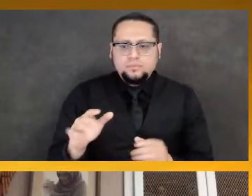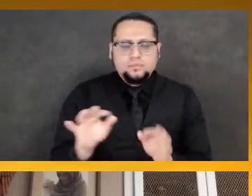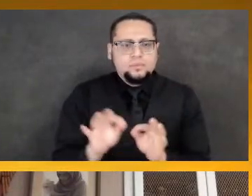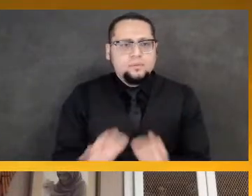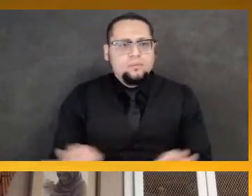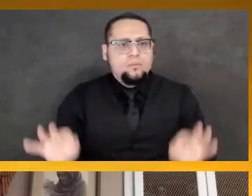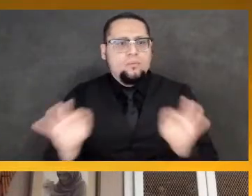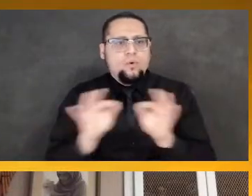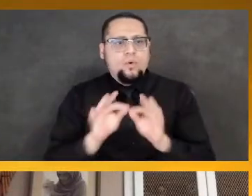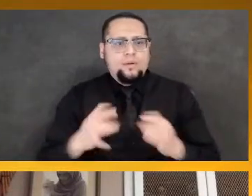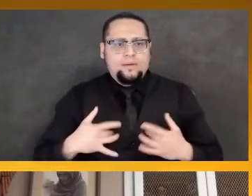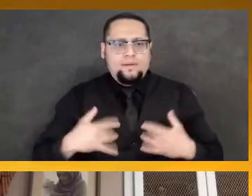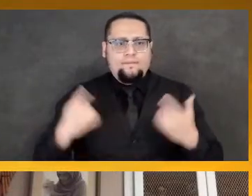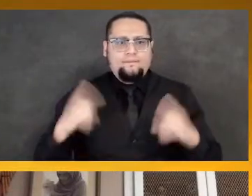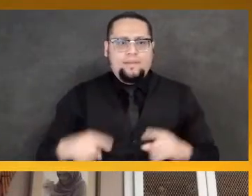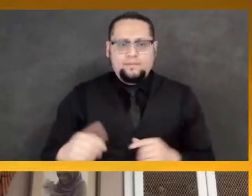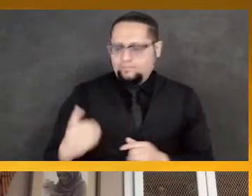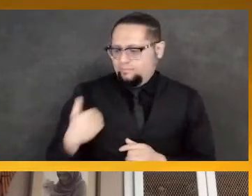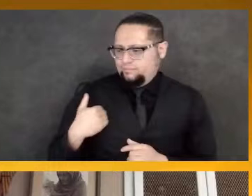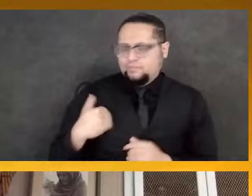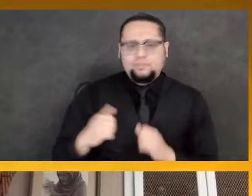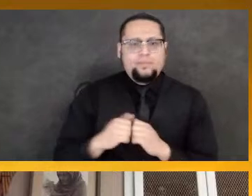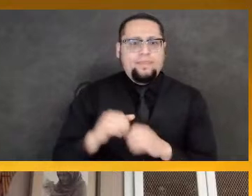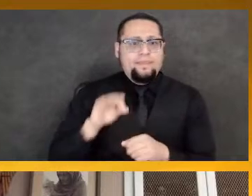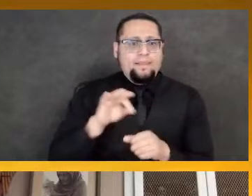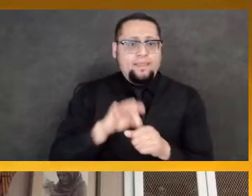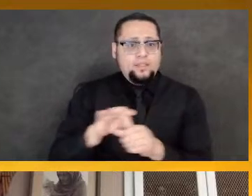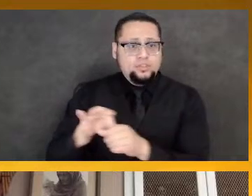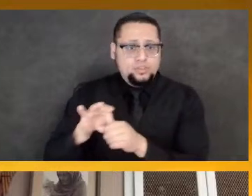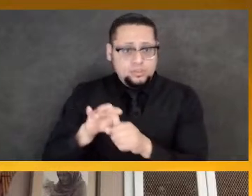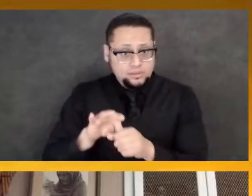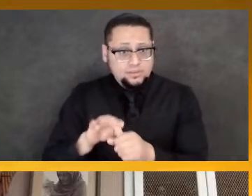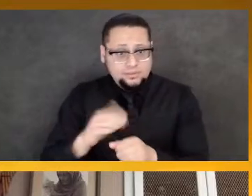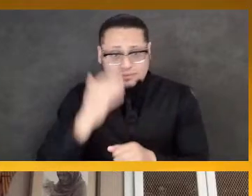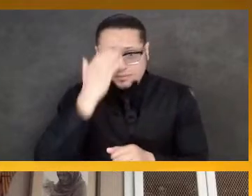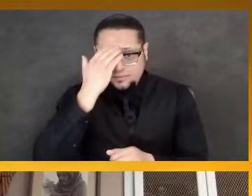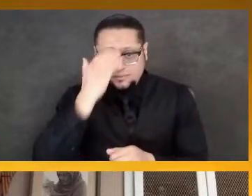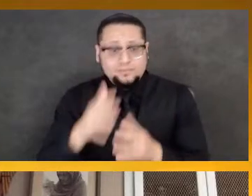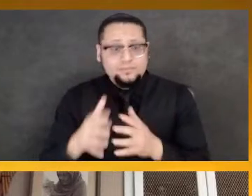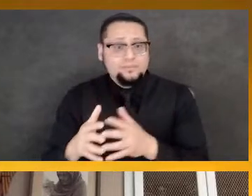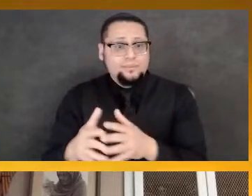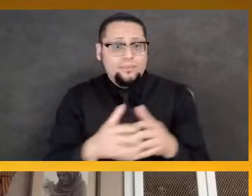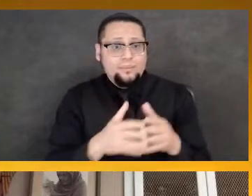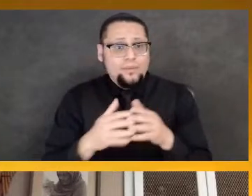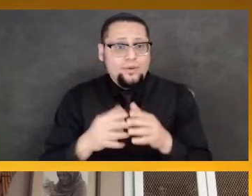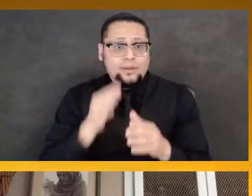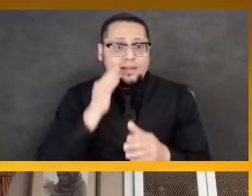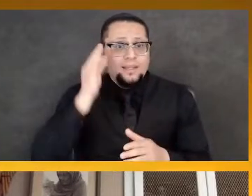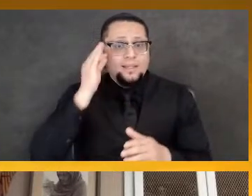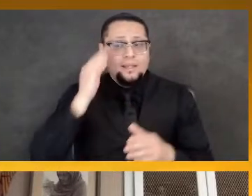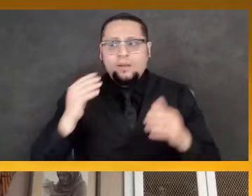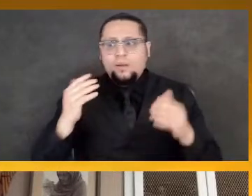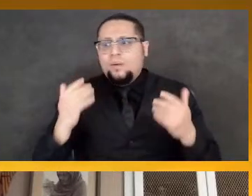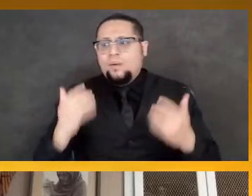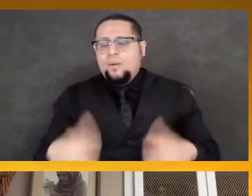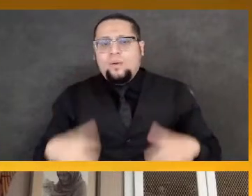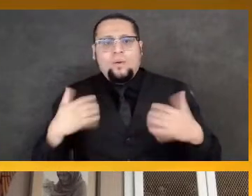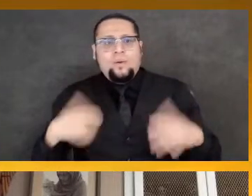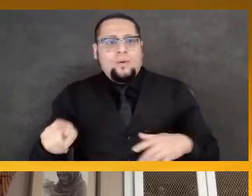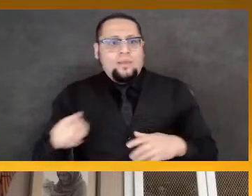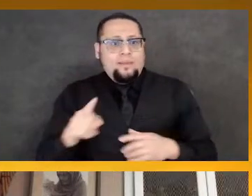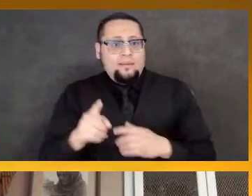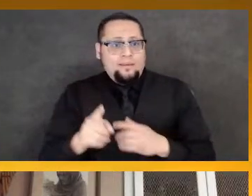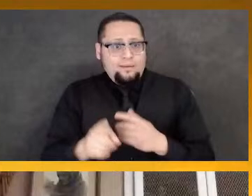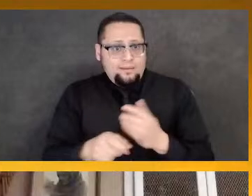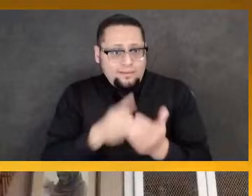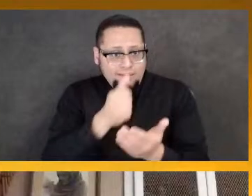historical event that happened this past year with the elections, where the American Indians contributed significantly